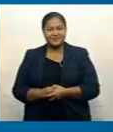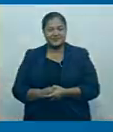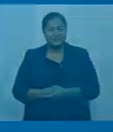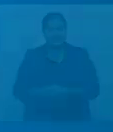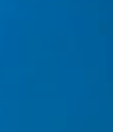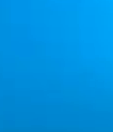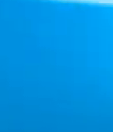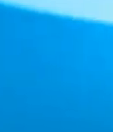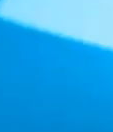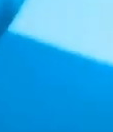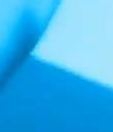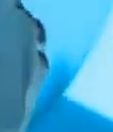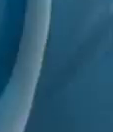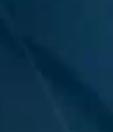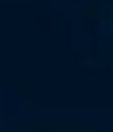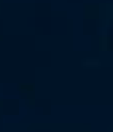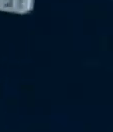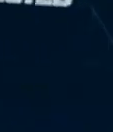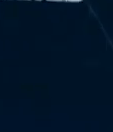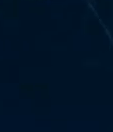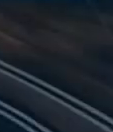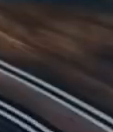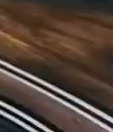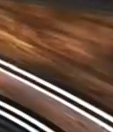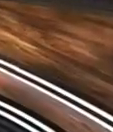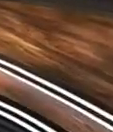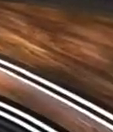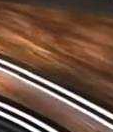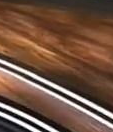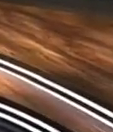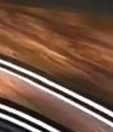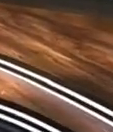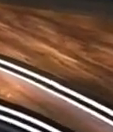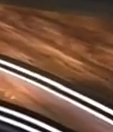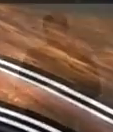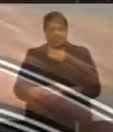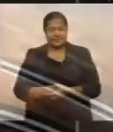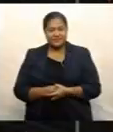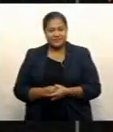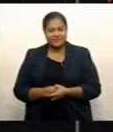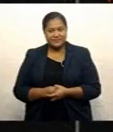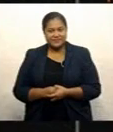From the studios of FBC Suva, Ateda Lendua.